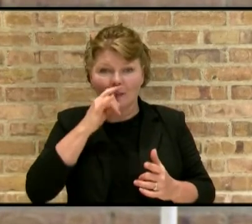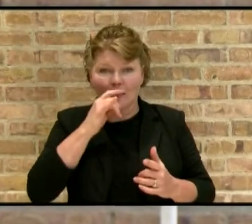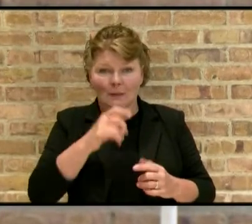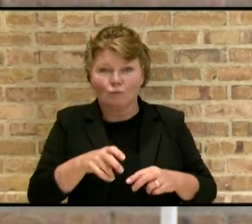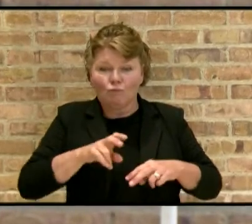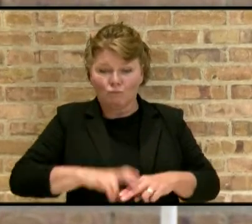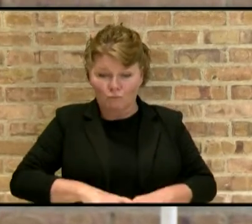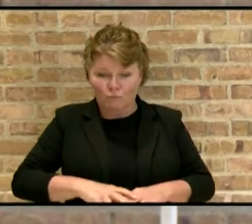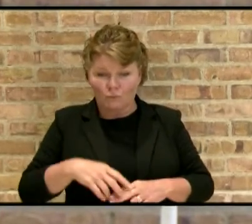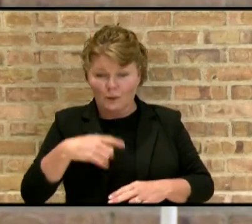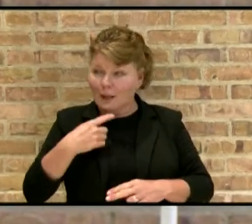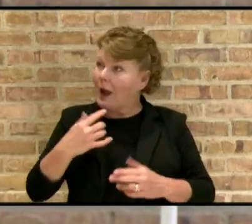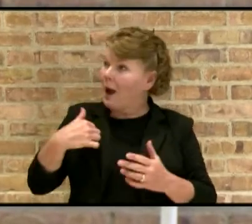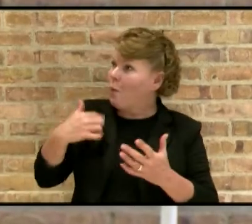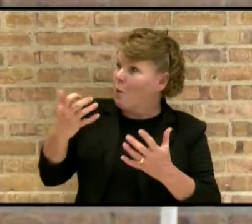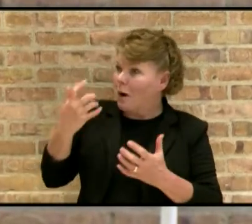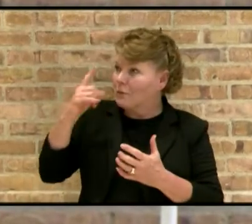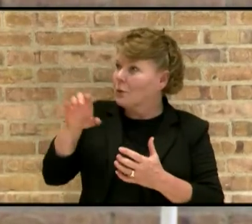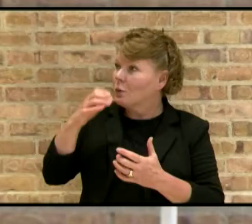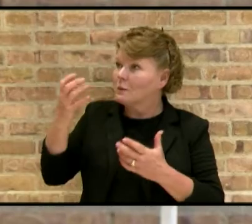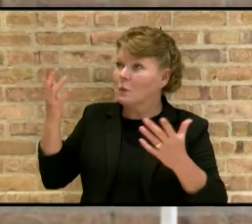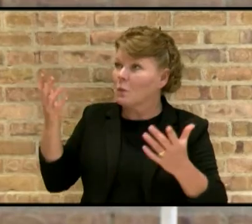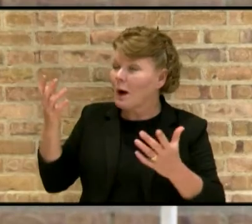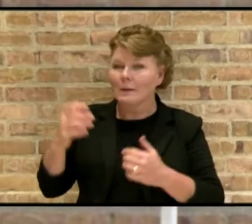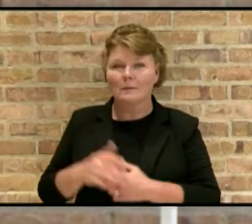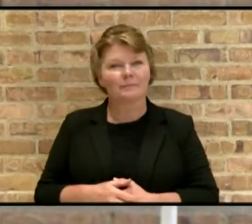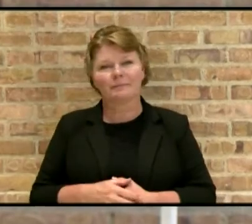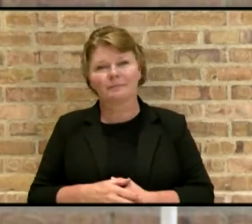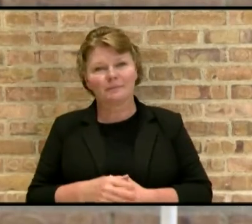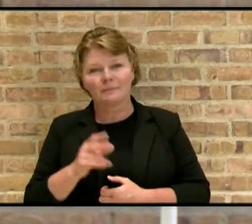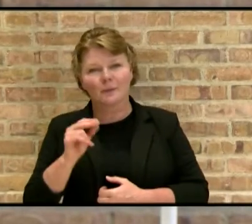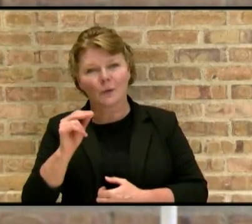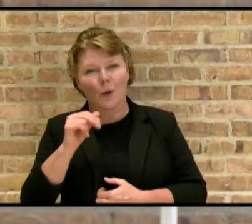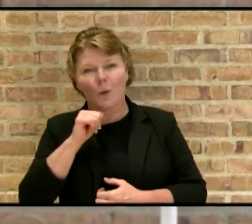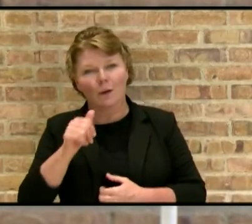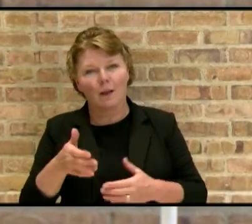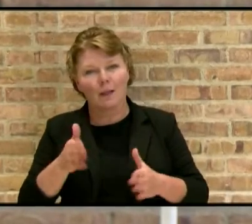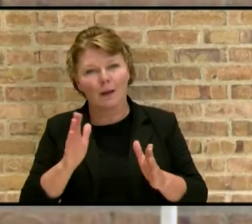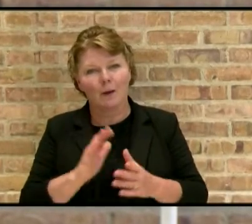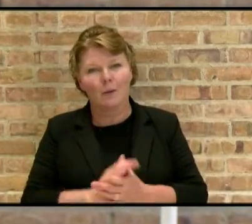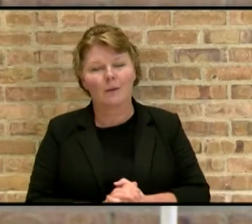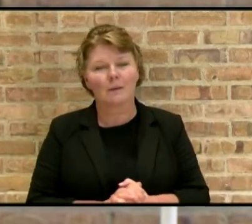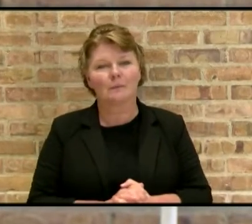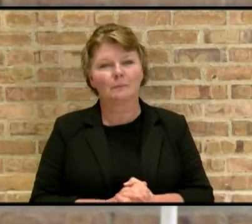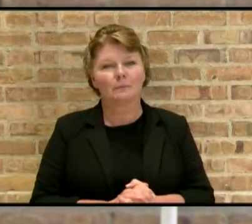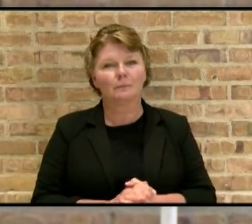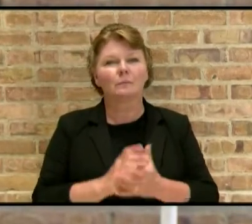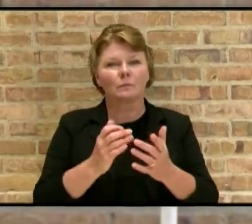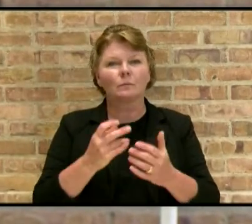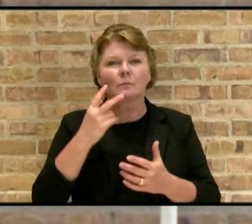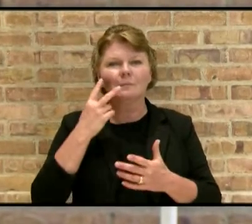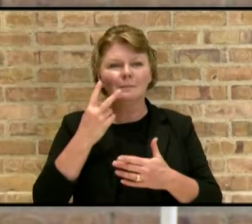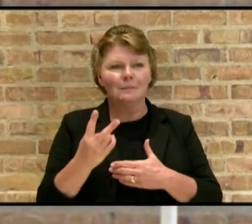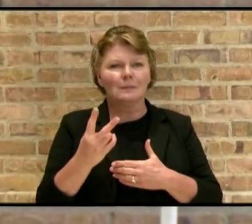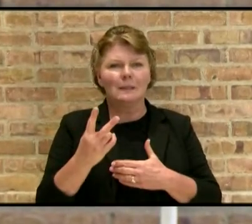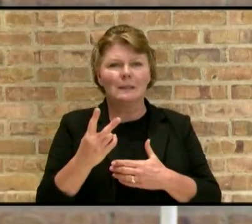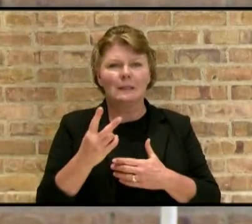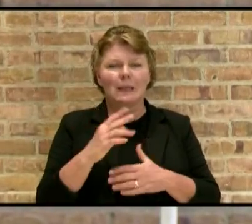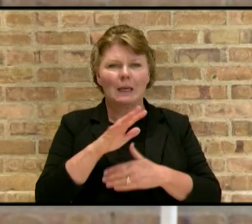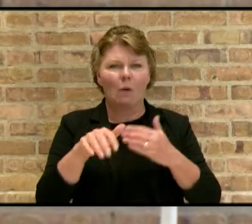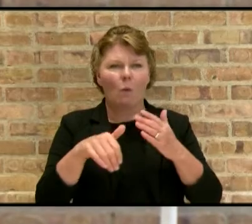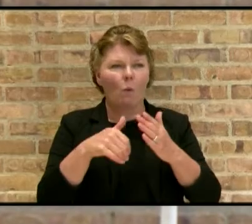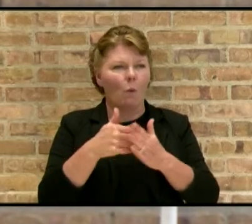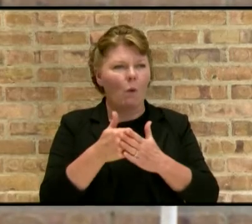tell him what they wanted for Christmas. You know, I wanted to see an end to all of the